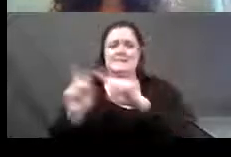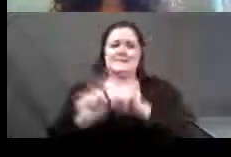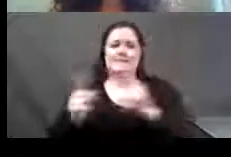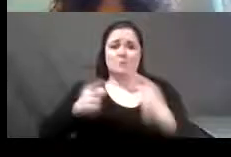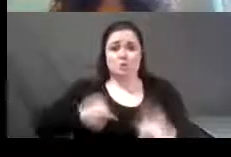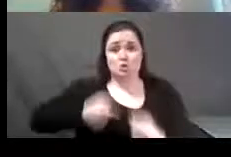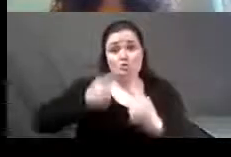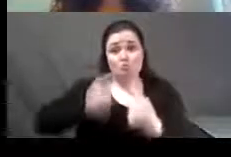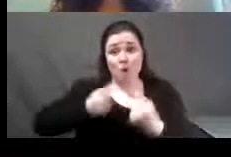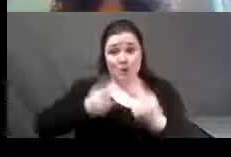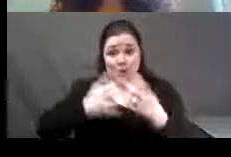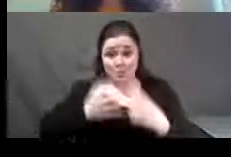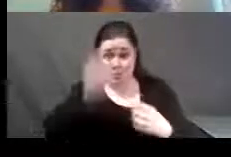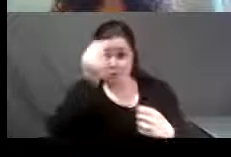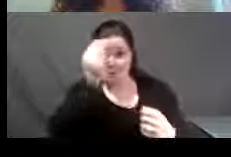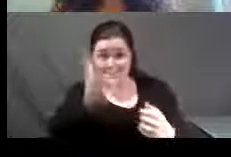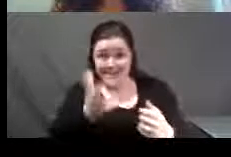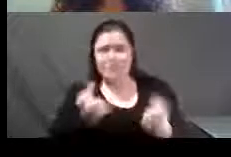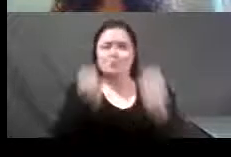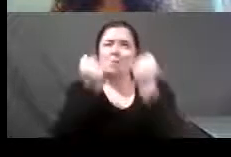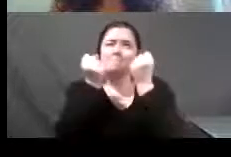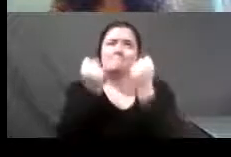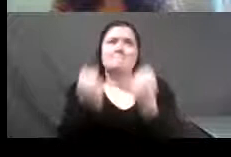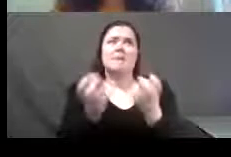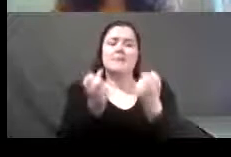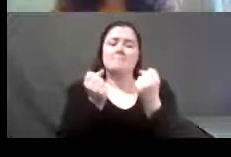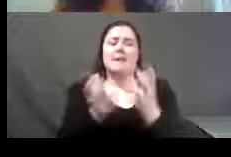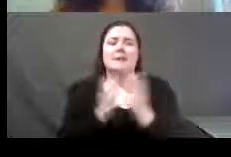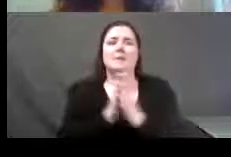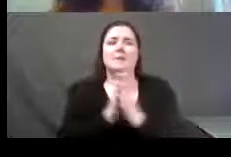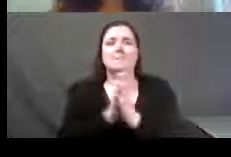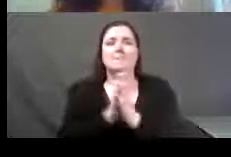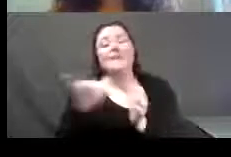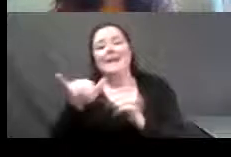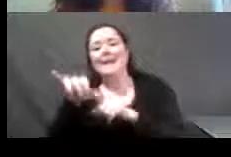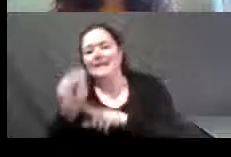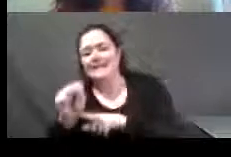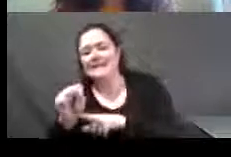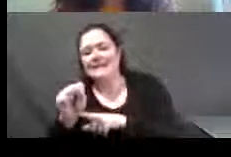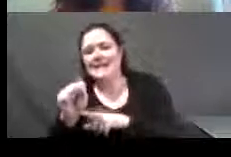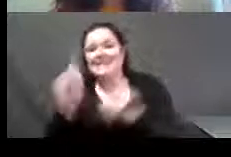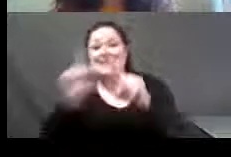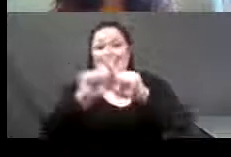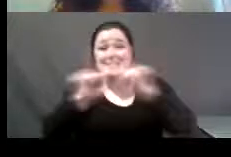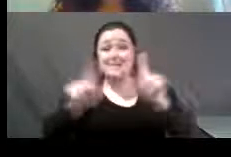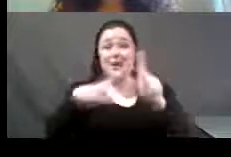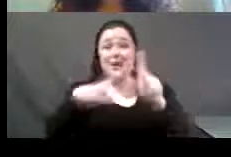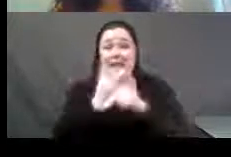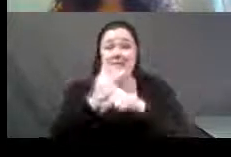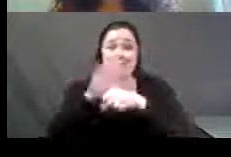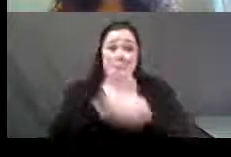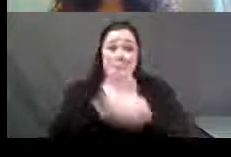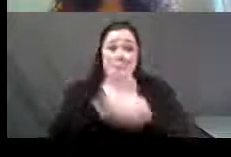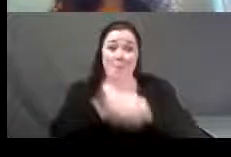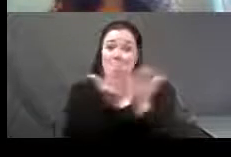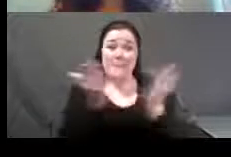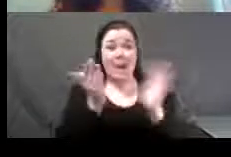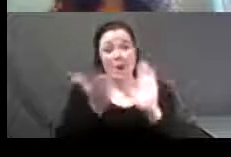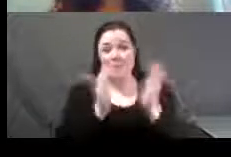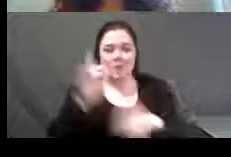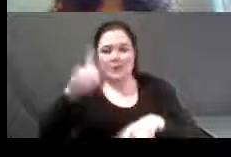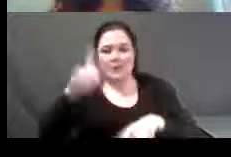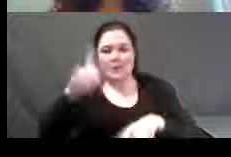here to say there is a lot of ways where, although different oppression cannot be compared, you'll start to see that